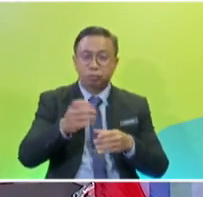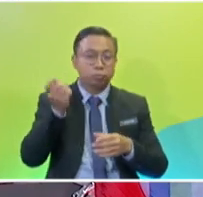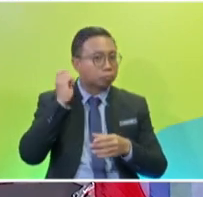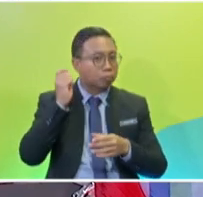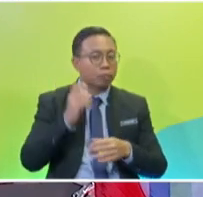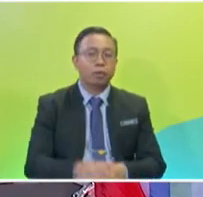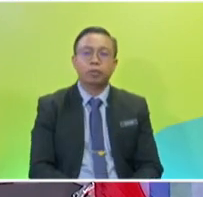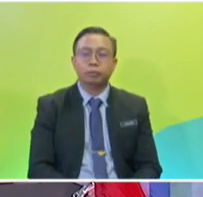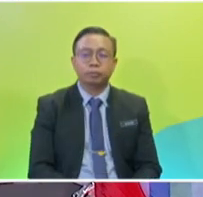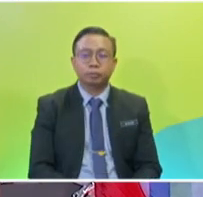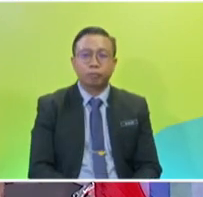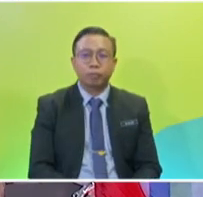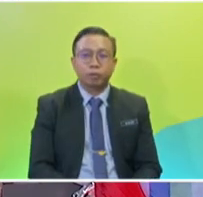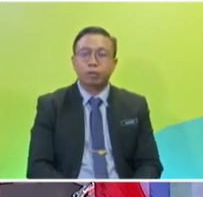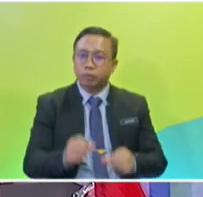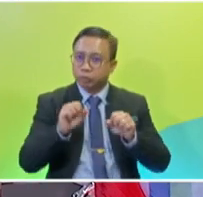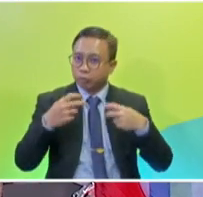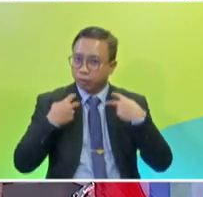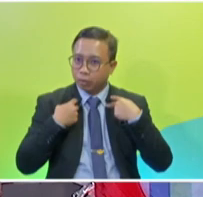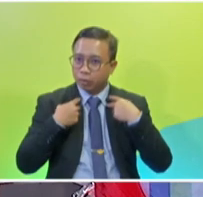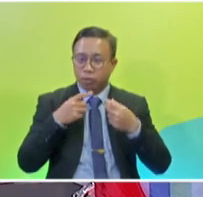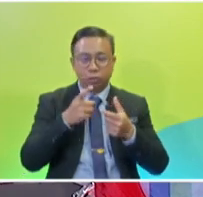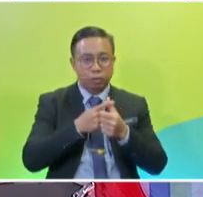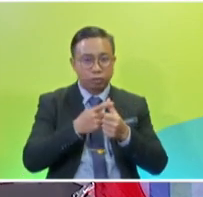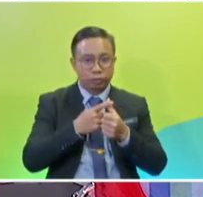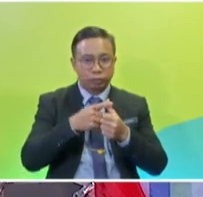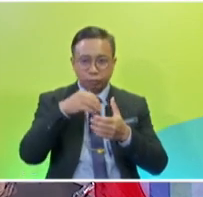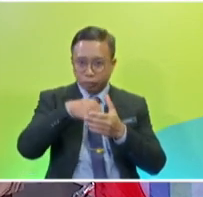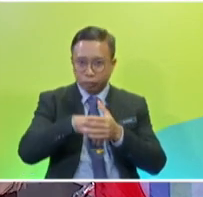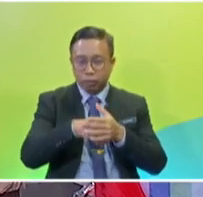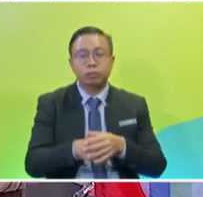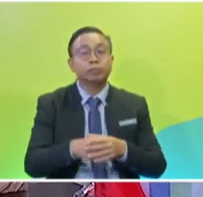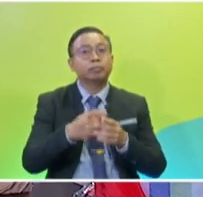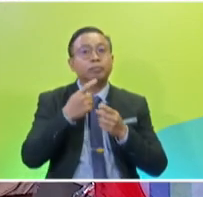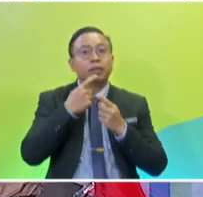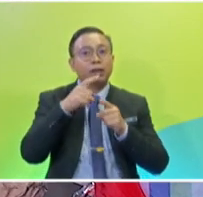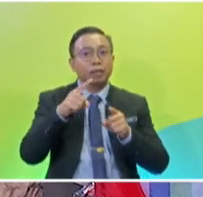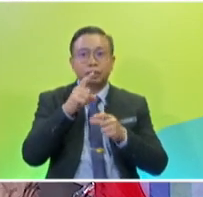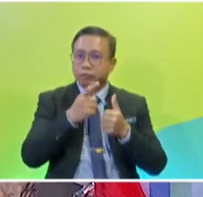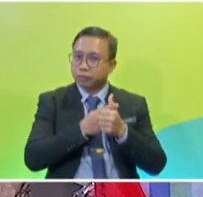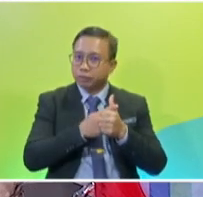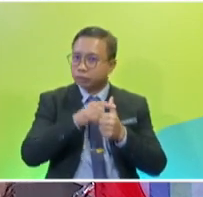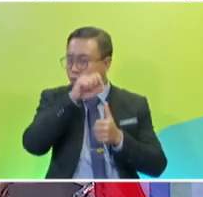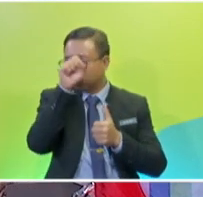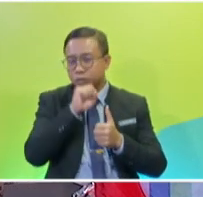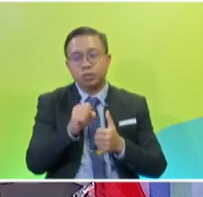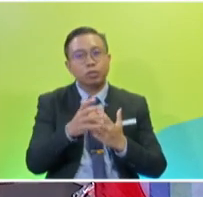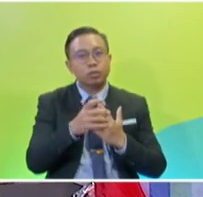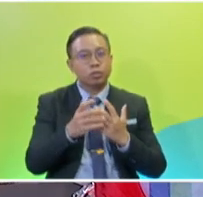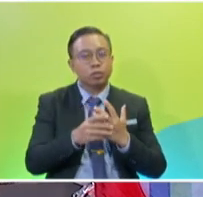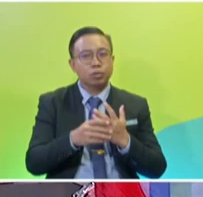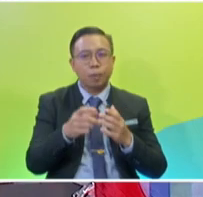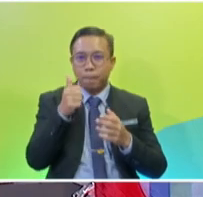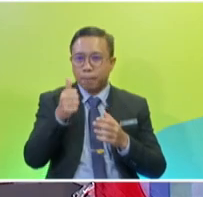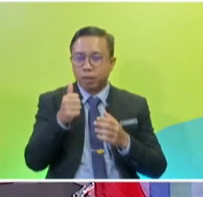Now, having said that, can I have anyone in the house to just answer me the first question, choosing the best linking